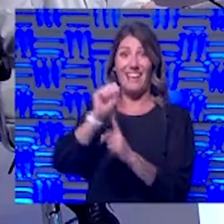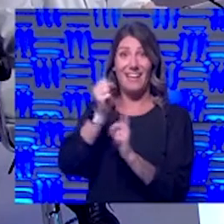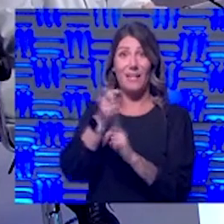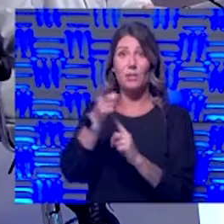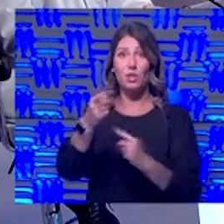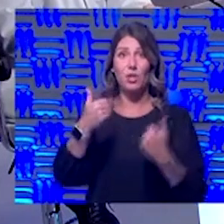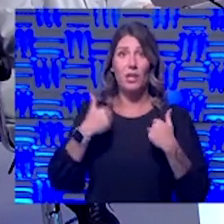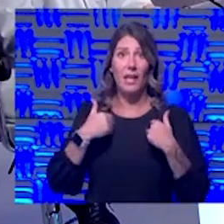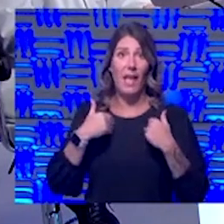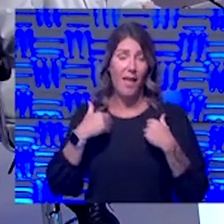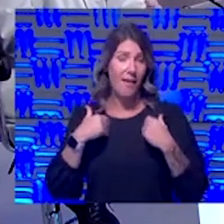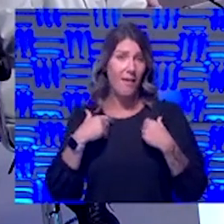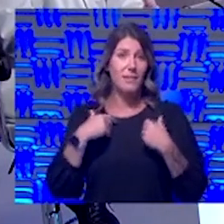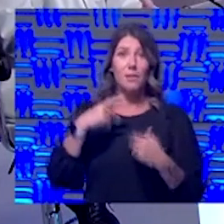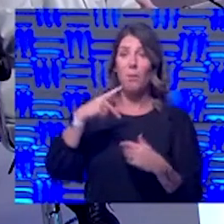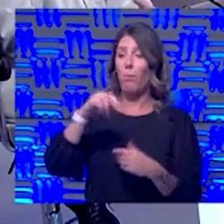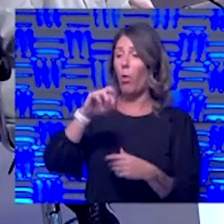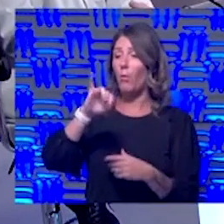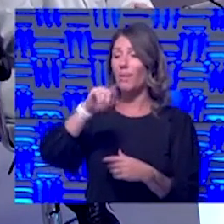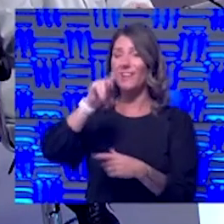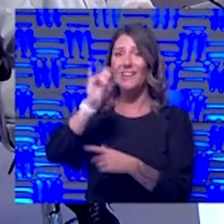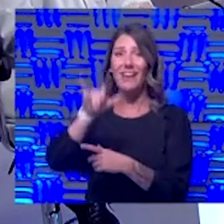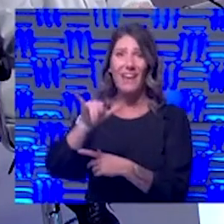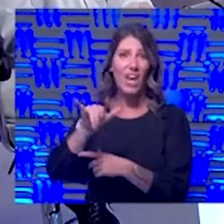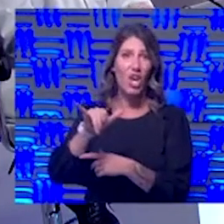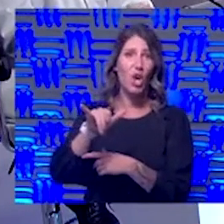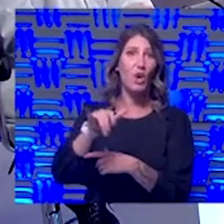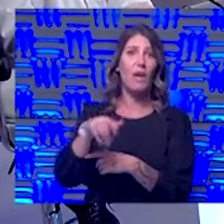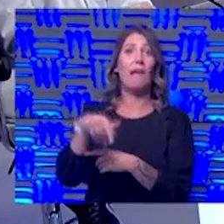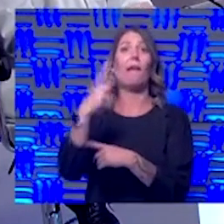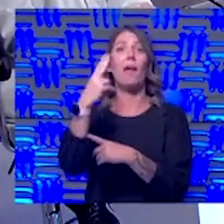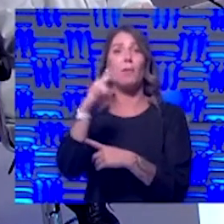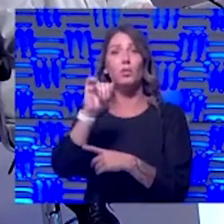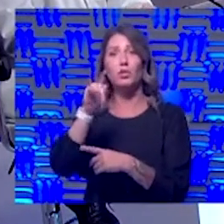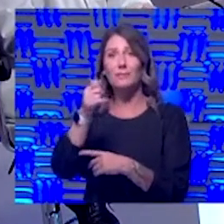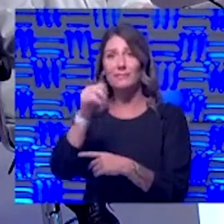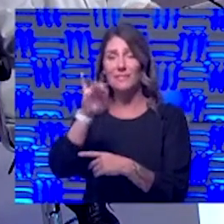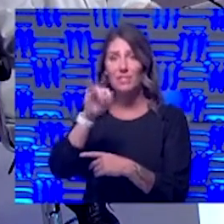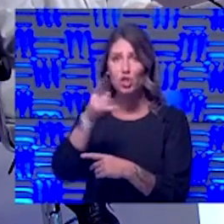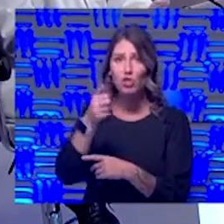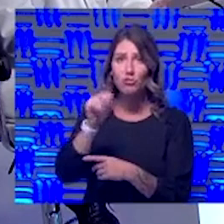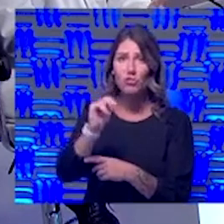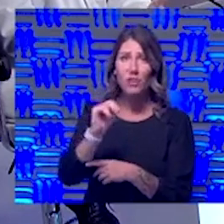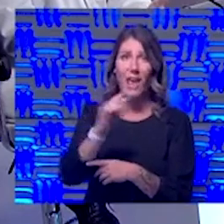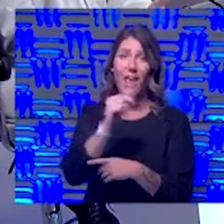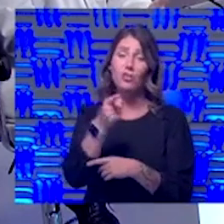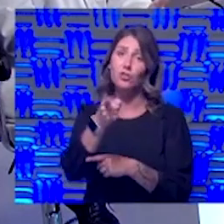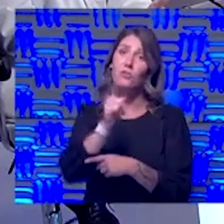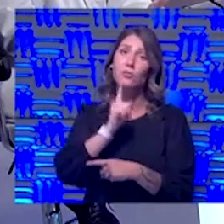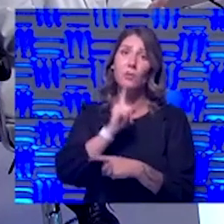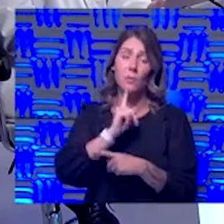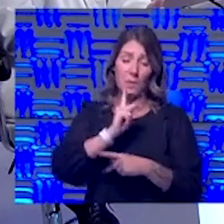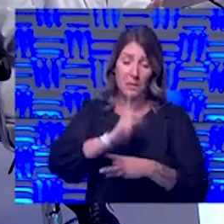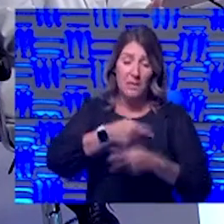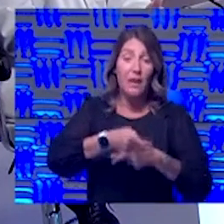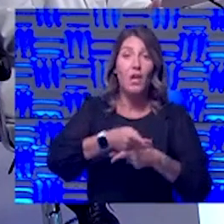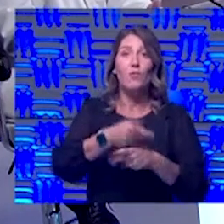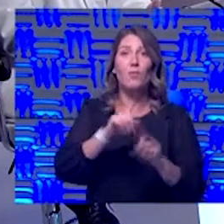pulmonary hypertension. She said she's been incredibly vigilant, but the people around her are not. How does she educate